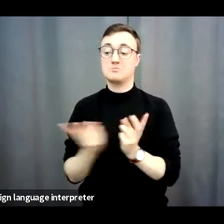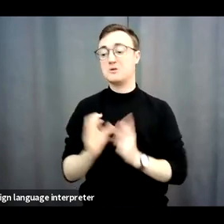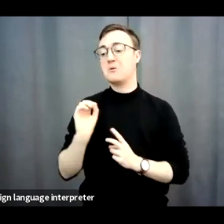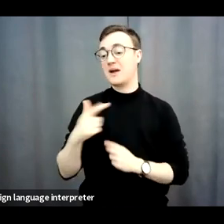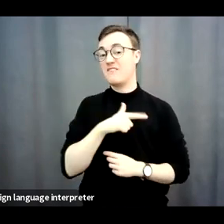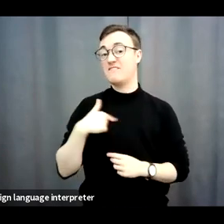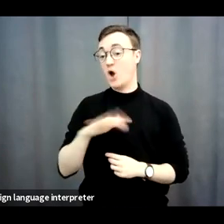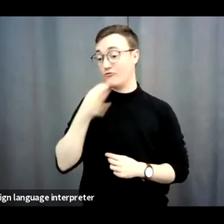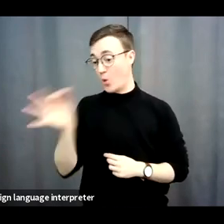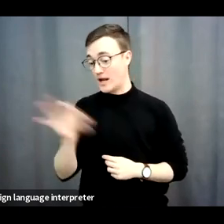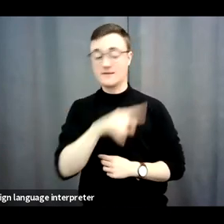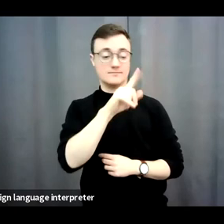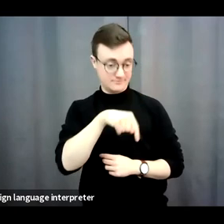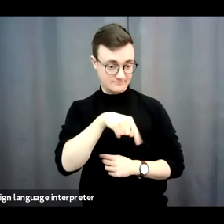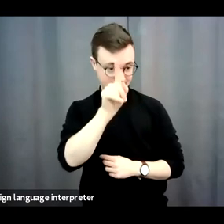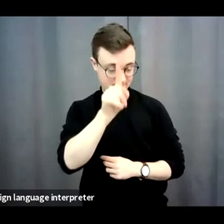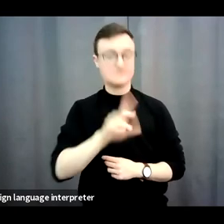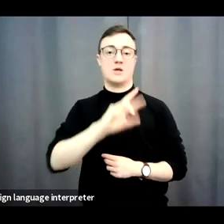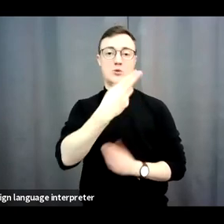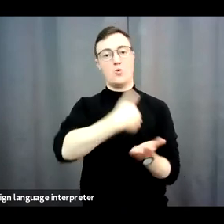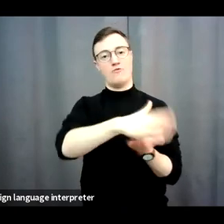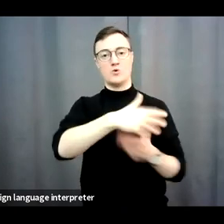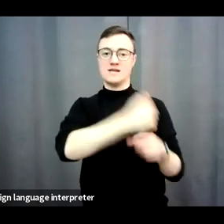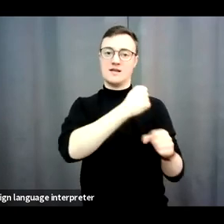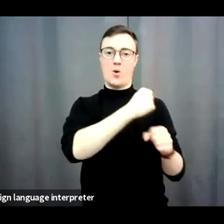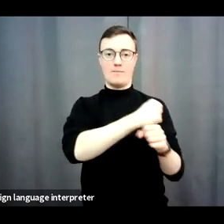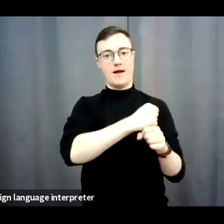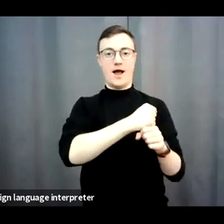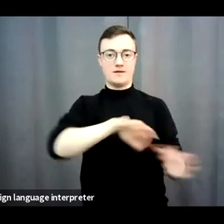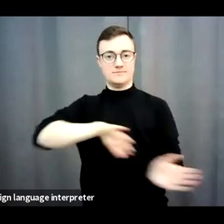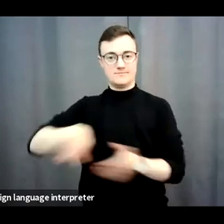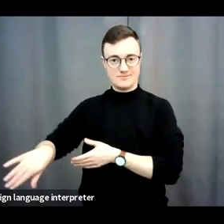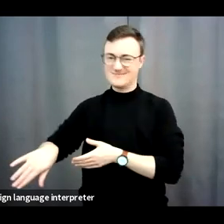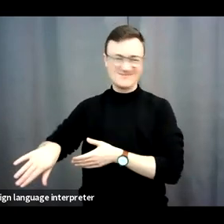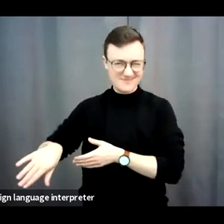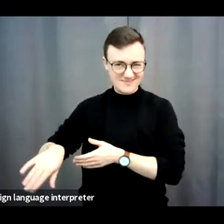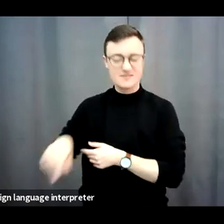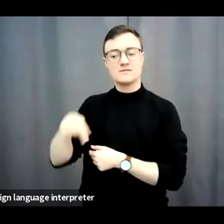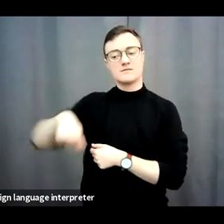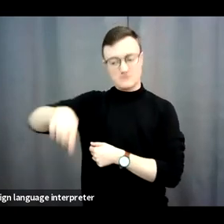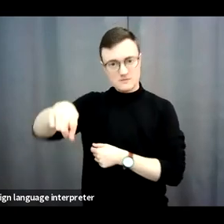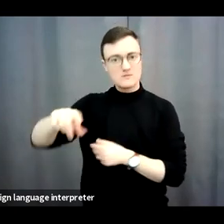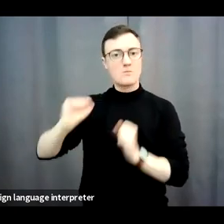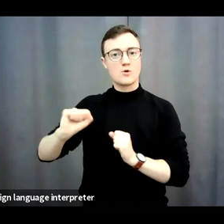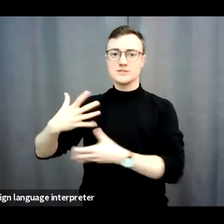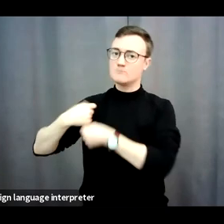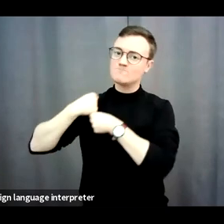It's important that the people who are impacted by decisions are also at the table.